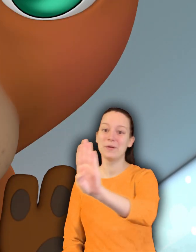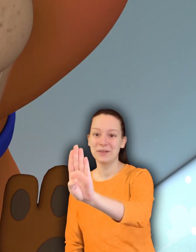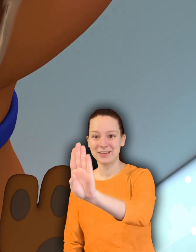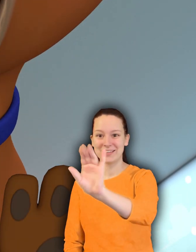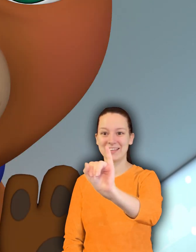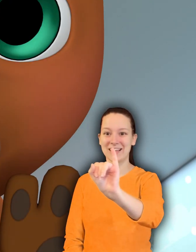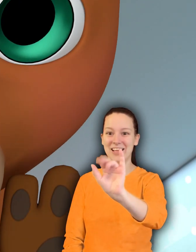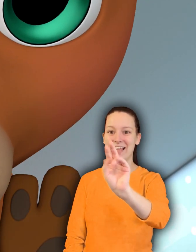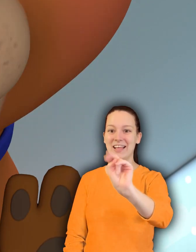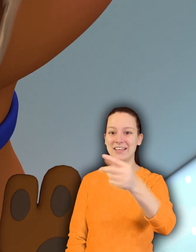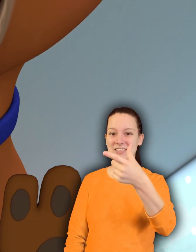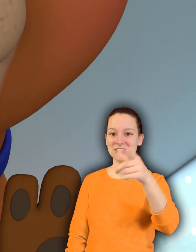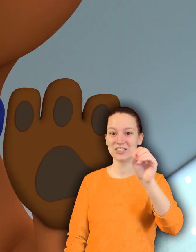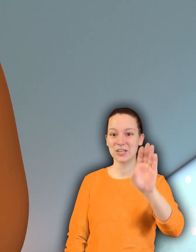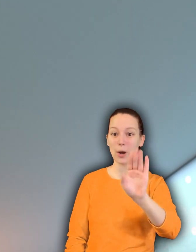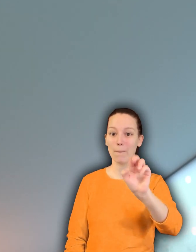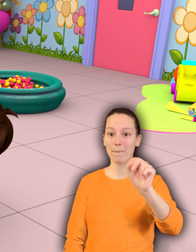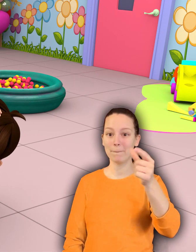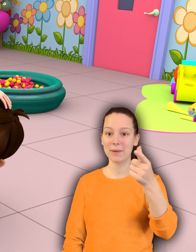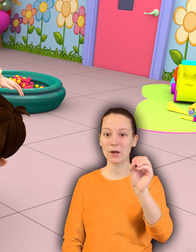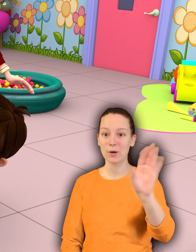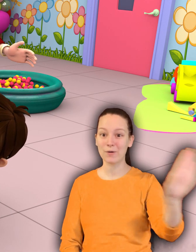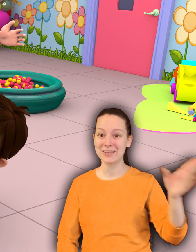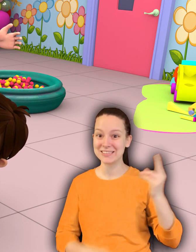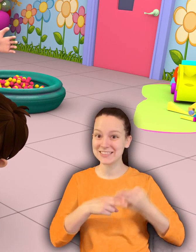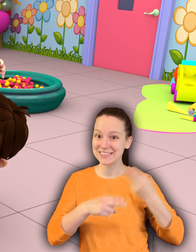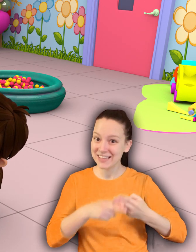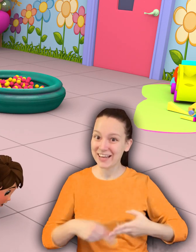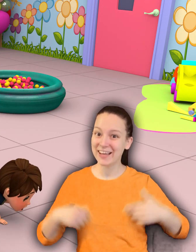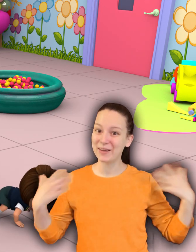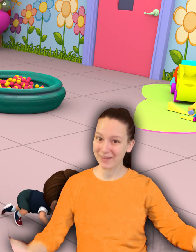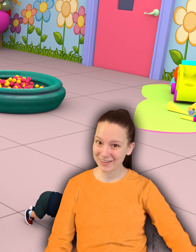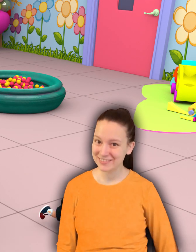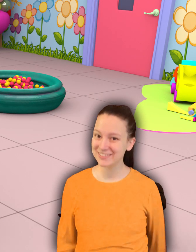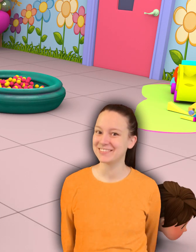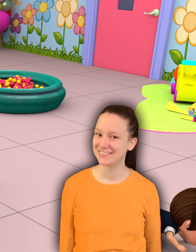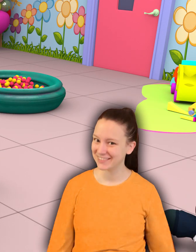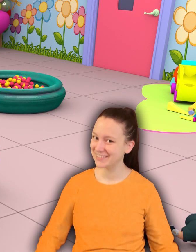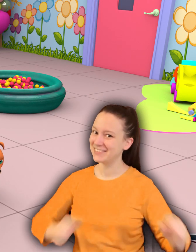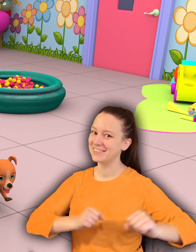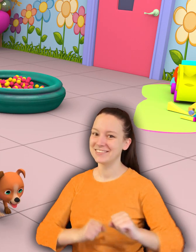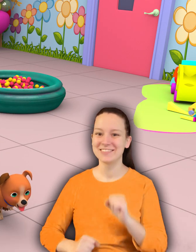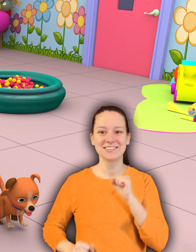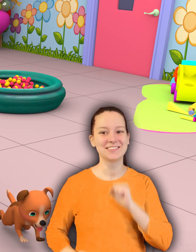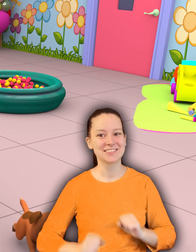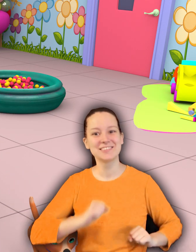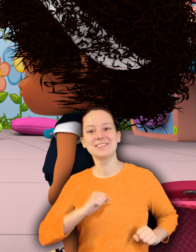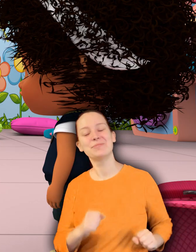b-i-n-g-o b-i-n-g-o and Bingo was his name-o